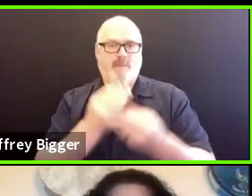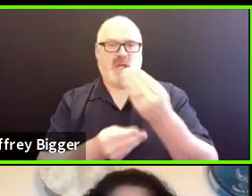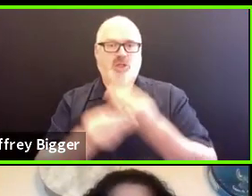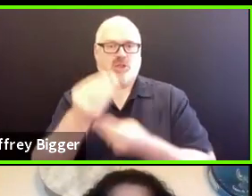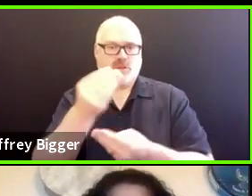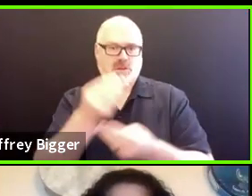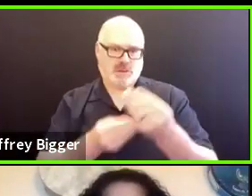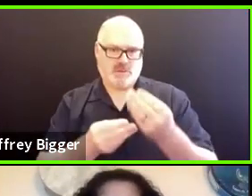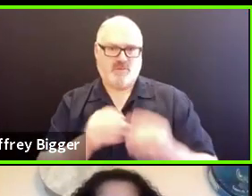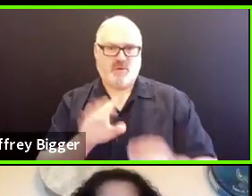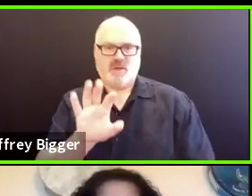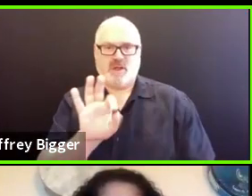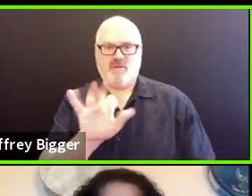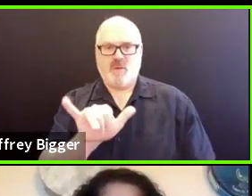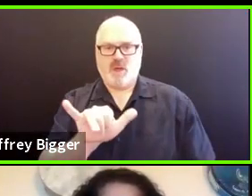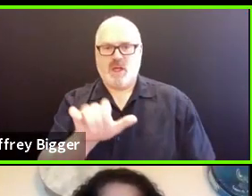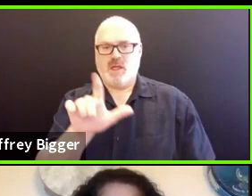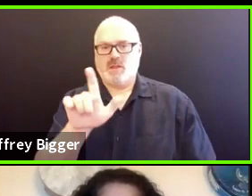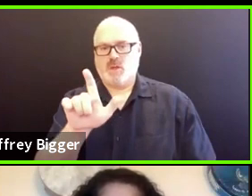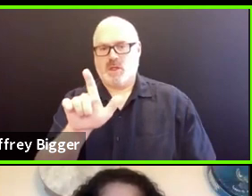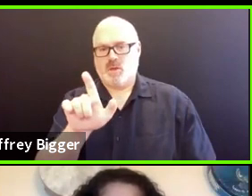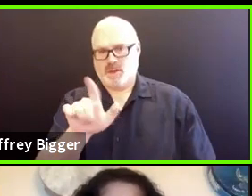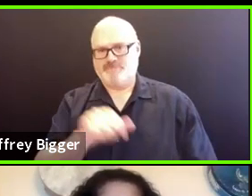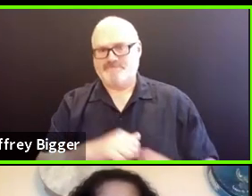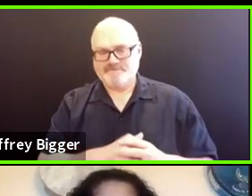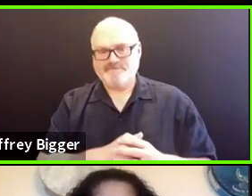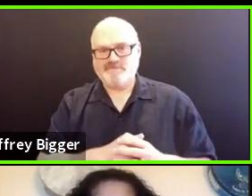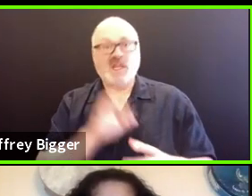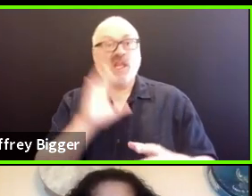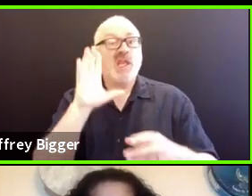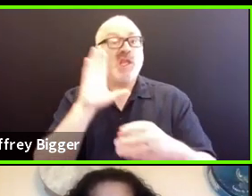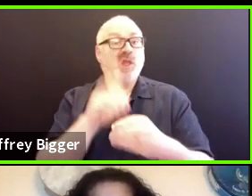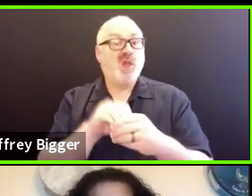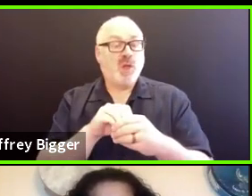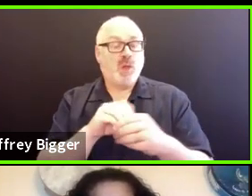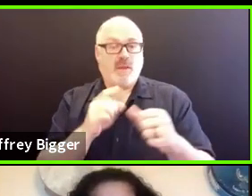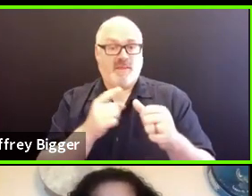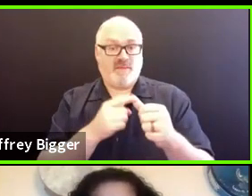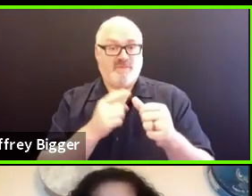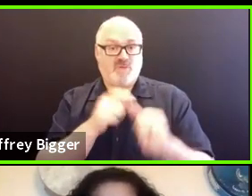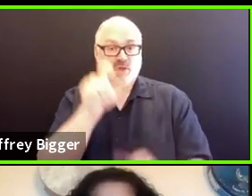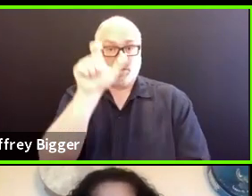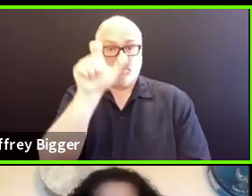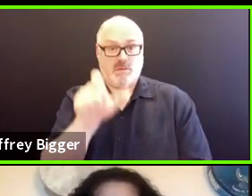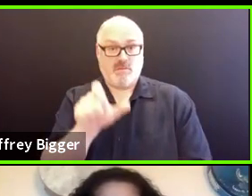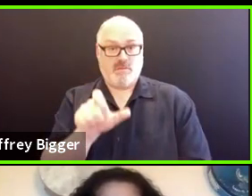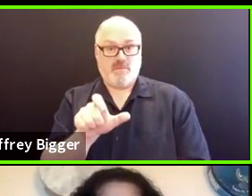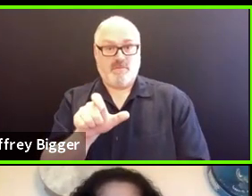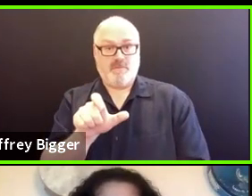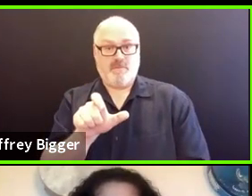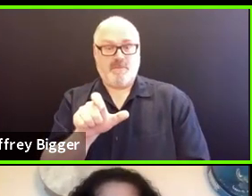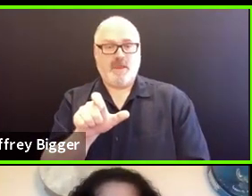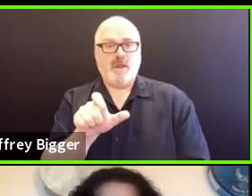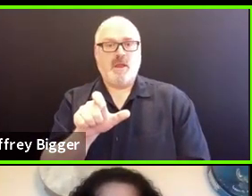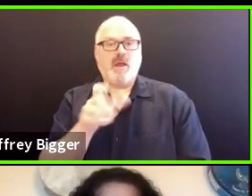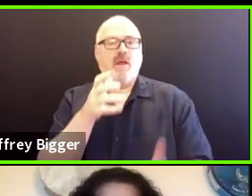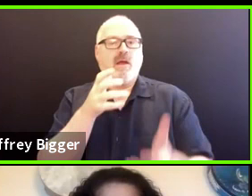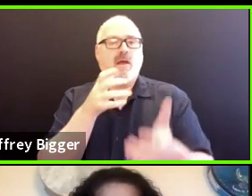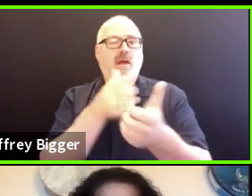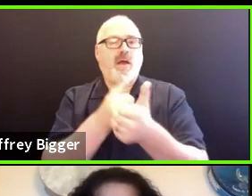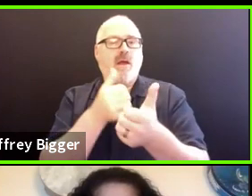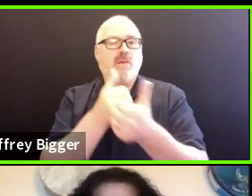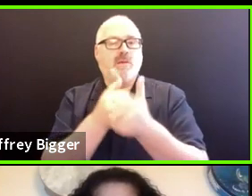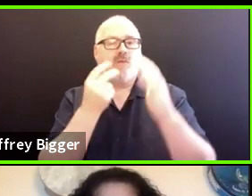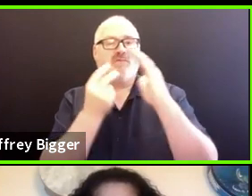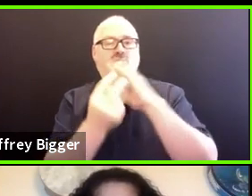for FY21. Included in the very first column is an updated